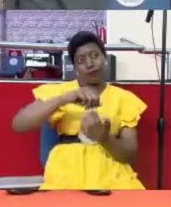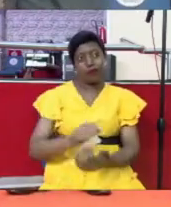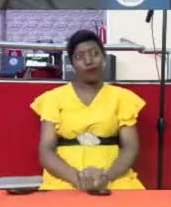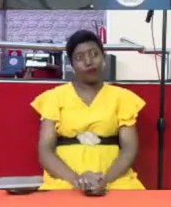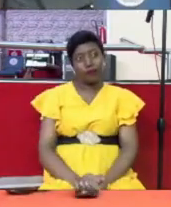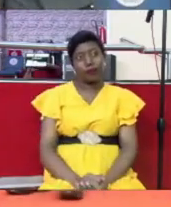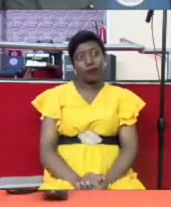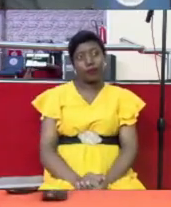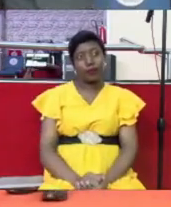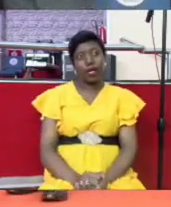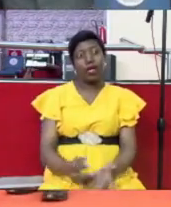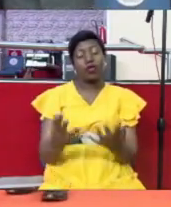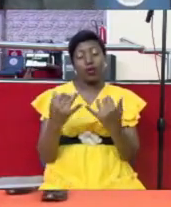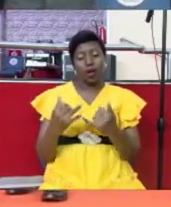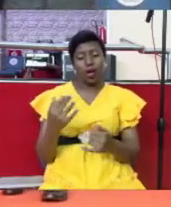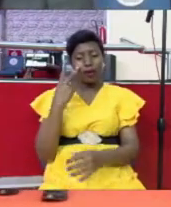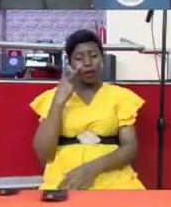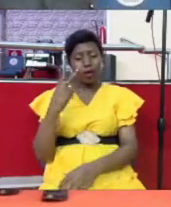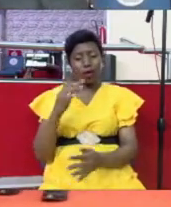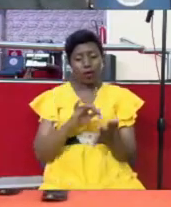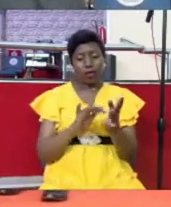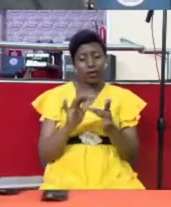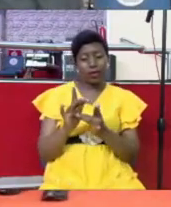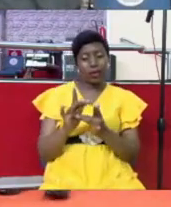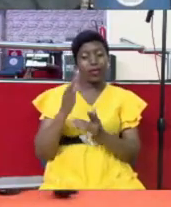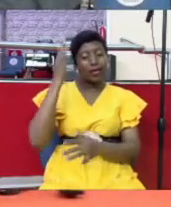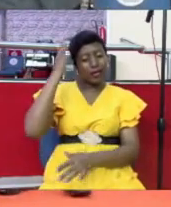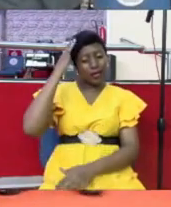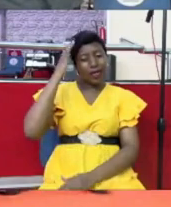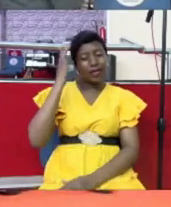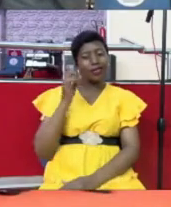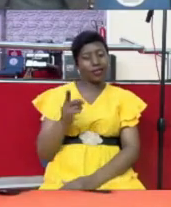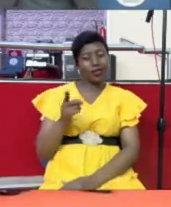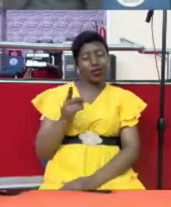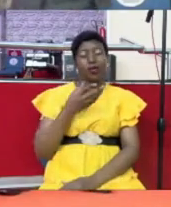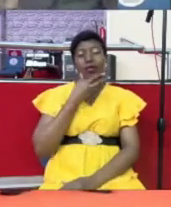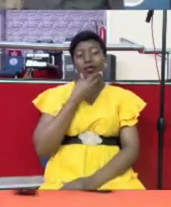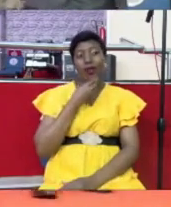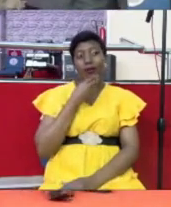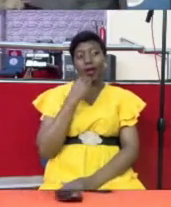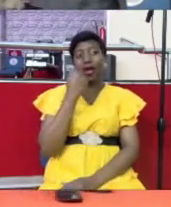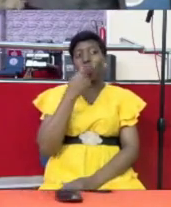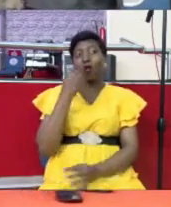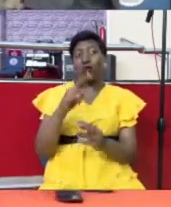straight. And so they looked at Jesus and realized this was a man who was worth